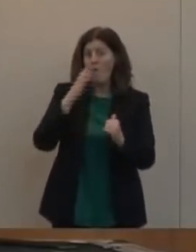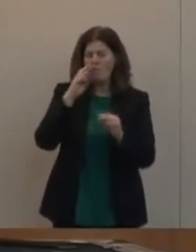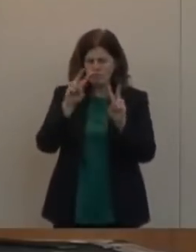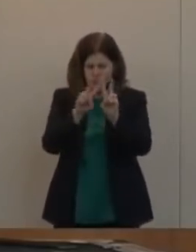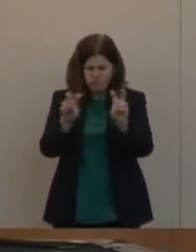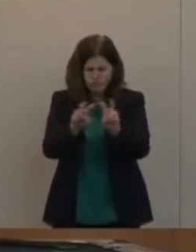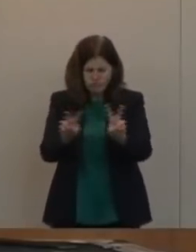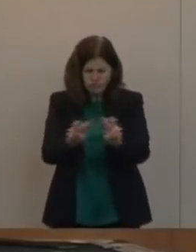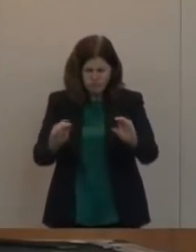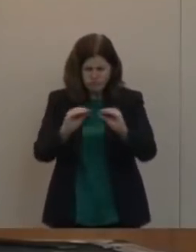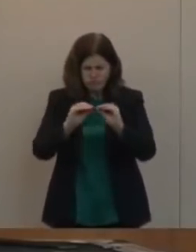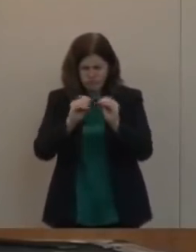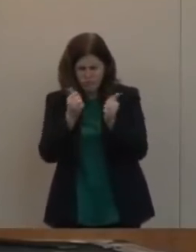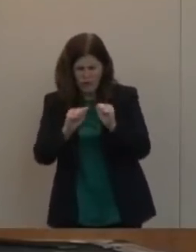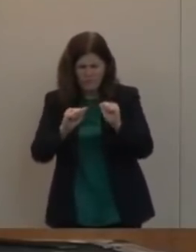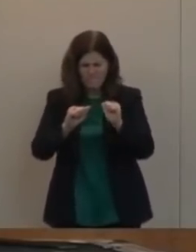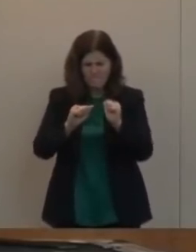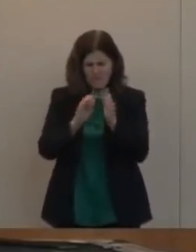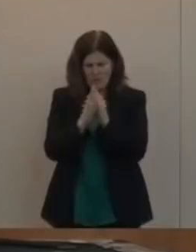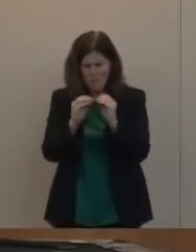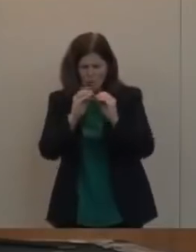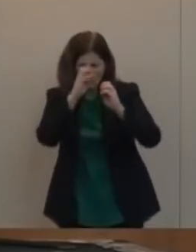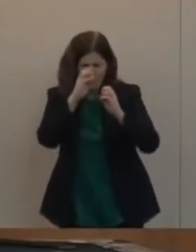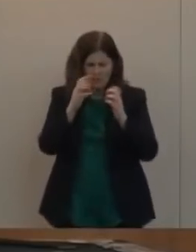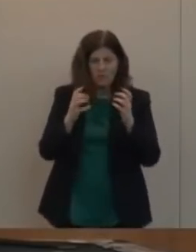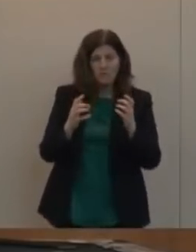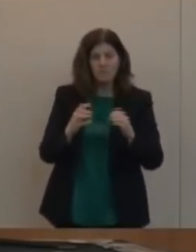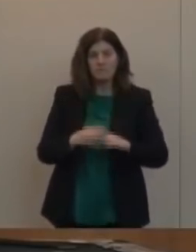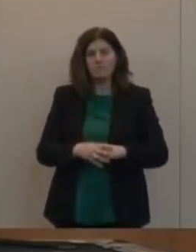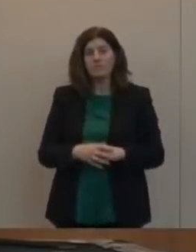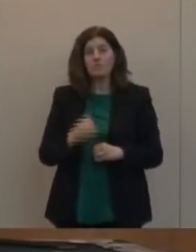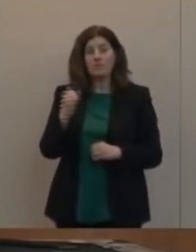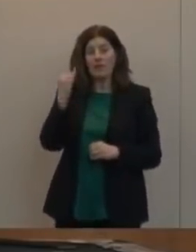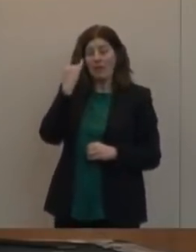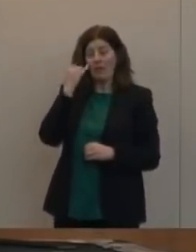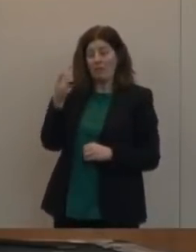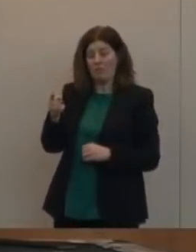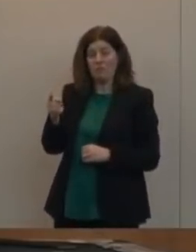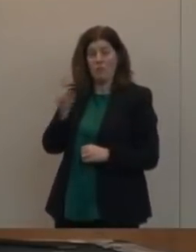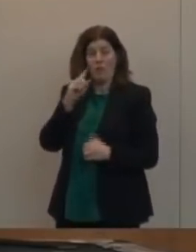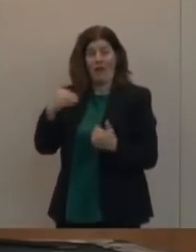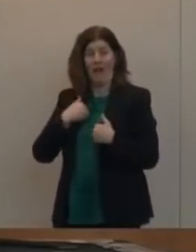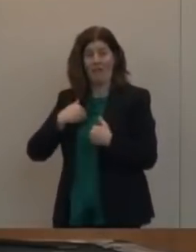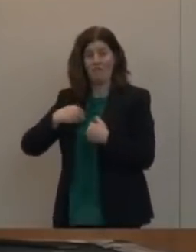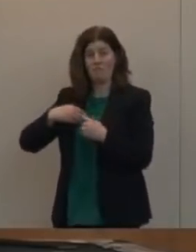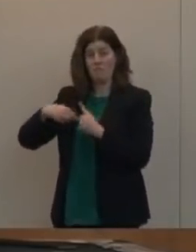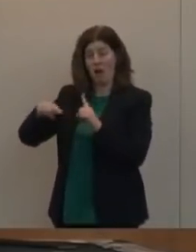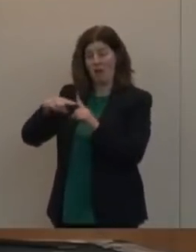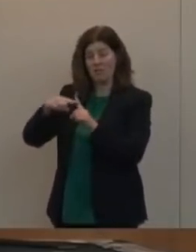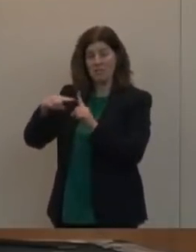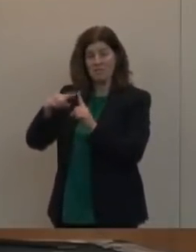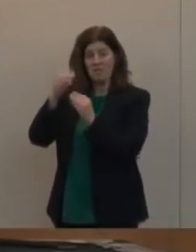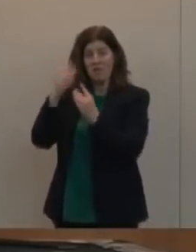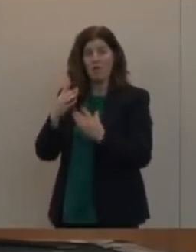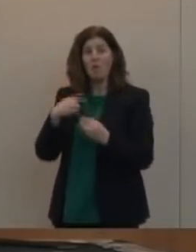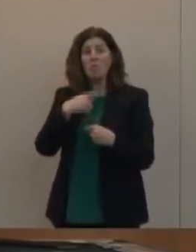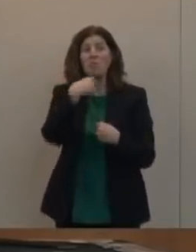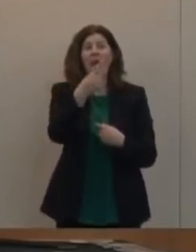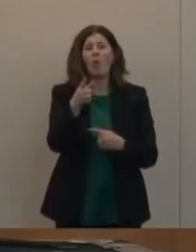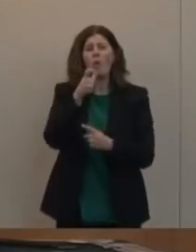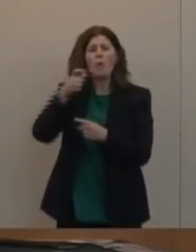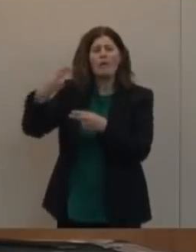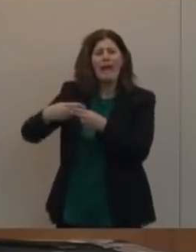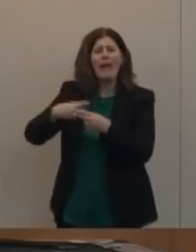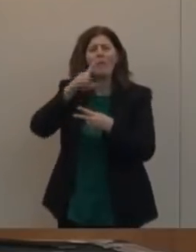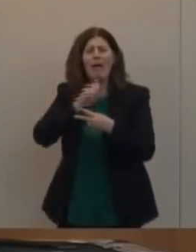looking at trying to tighten. So when we get a positive case, we don't give any personal identifying